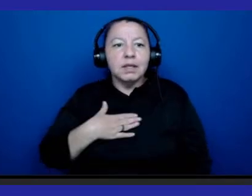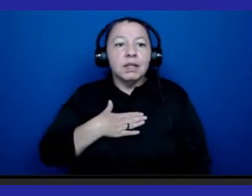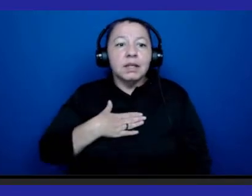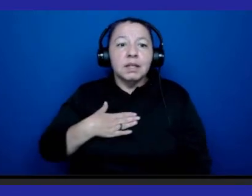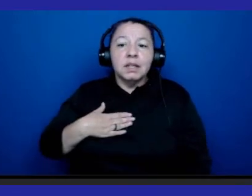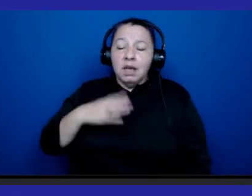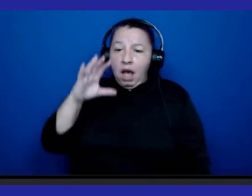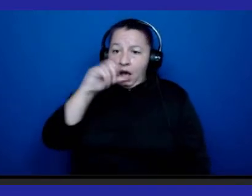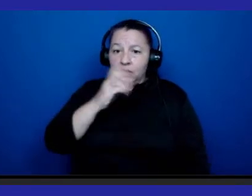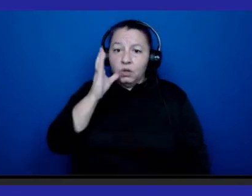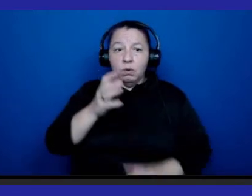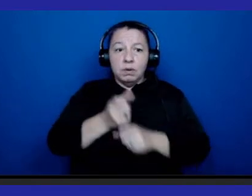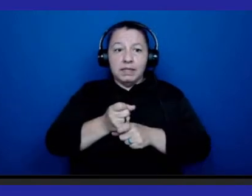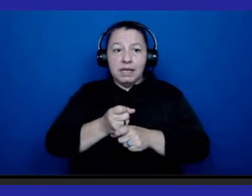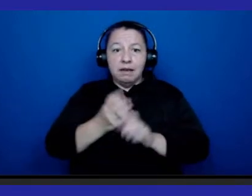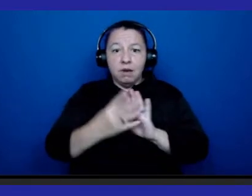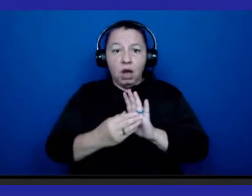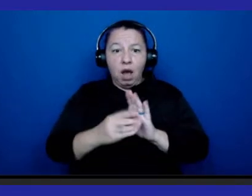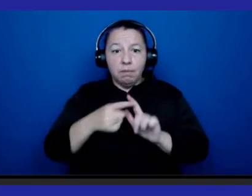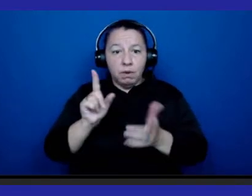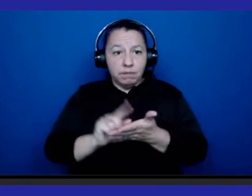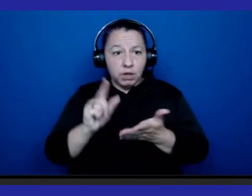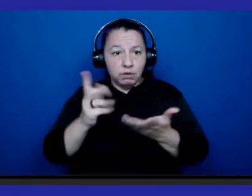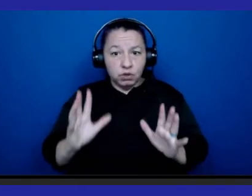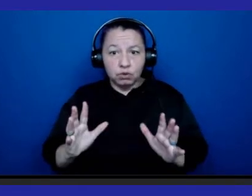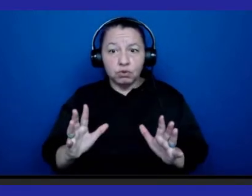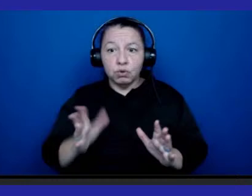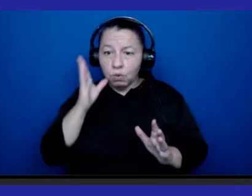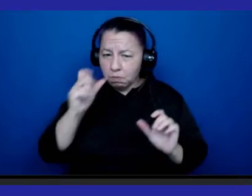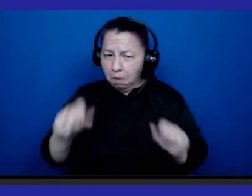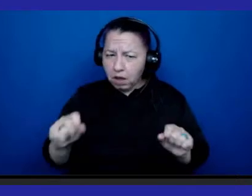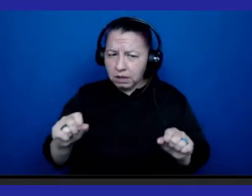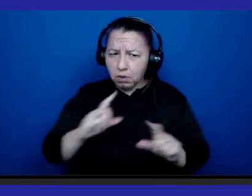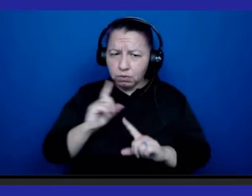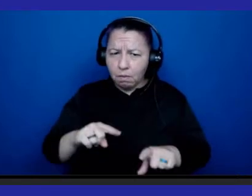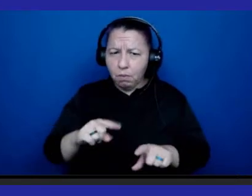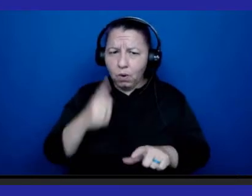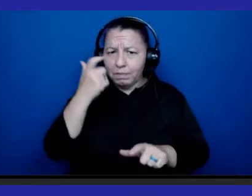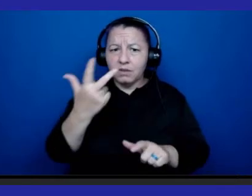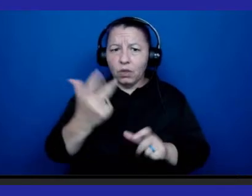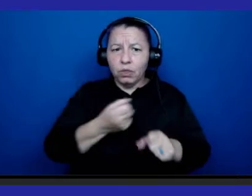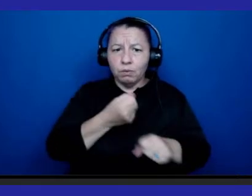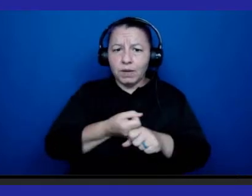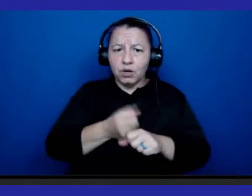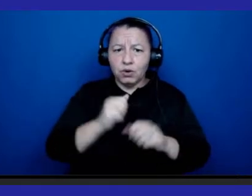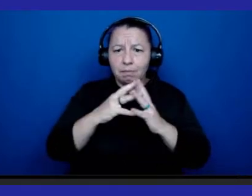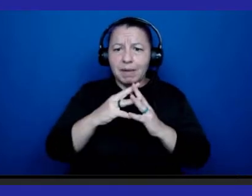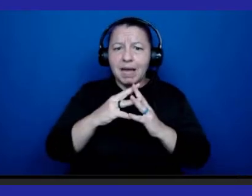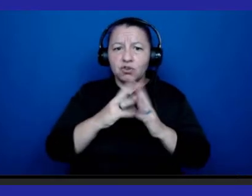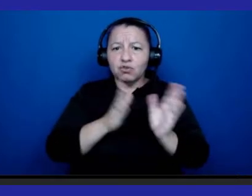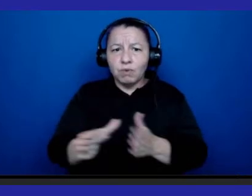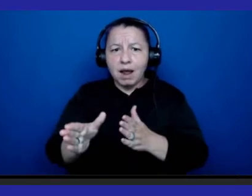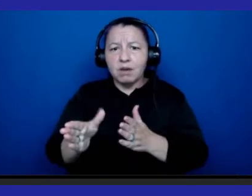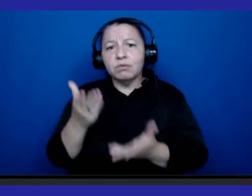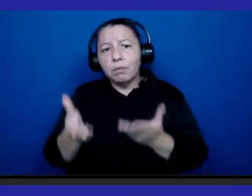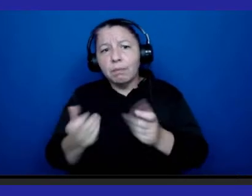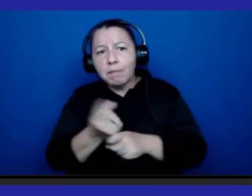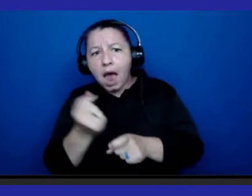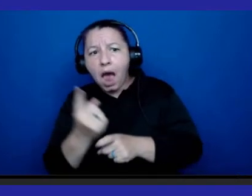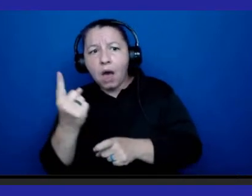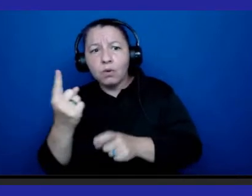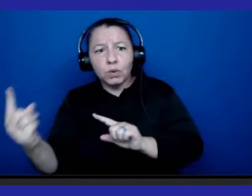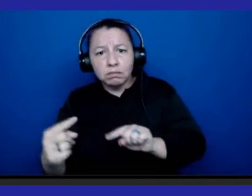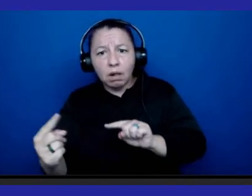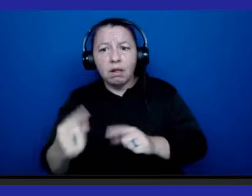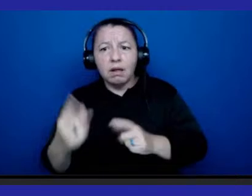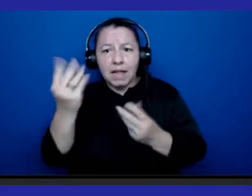it's printed, but would it be possible to report, because it's a 3-year implementation strategy, to maybe annually come and Sure. let us know how